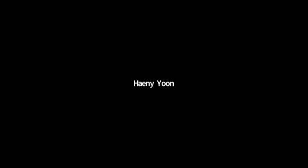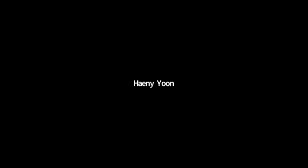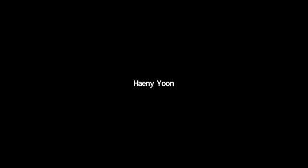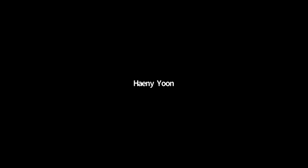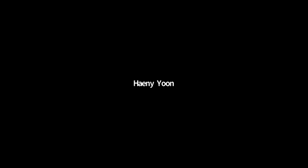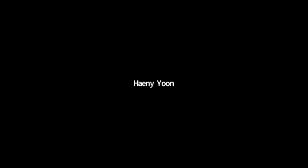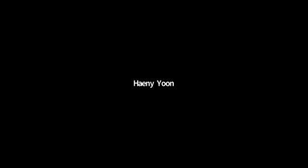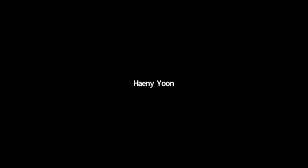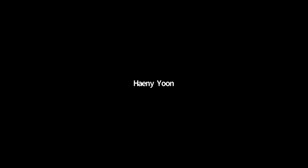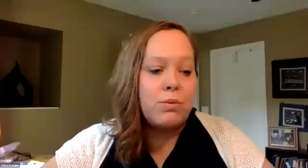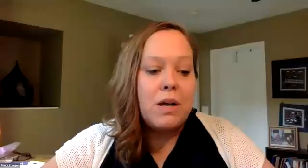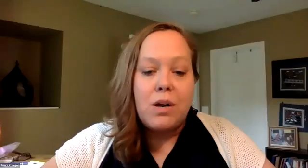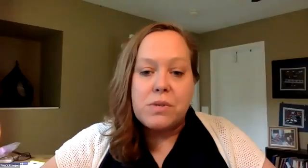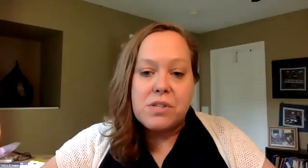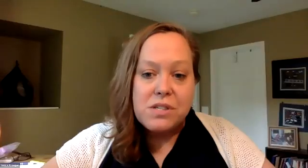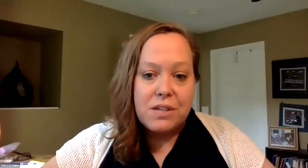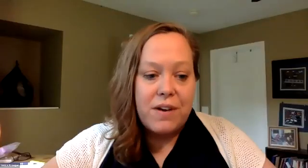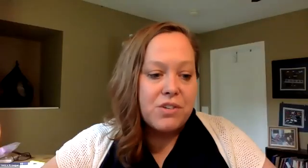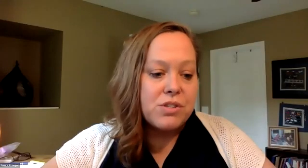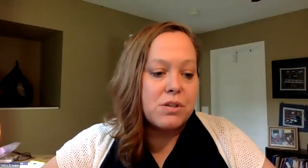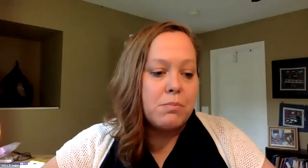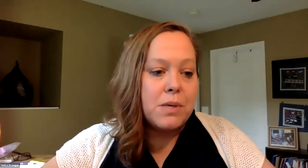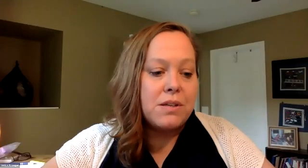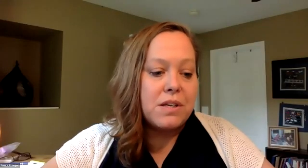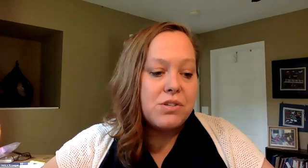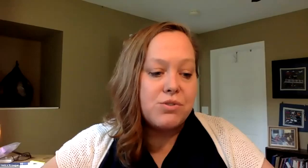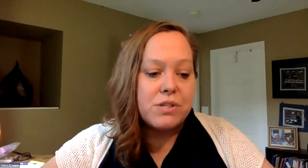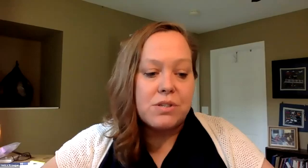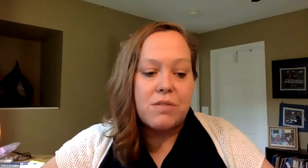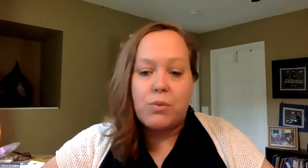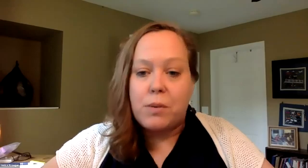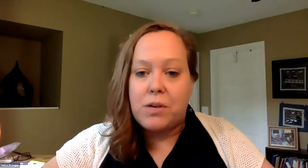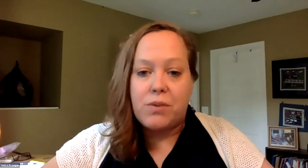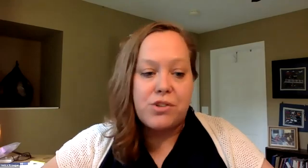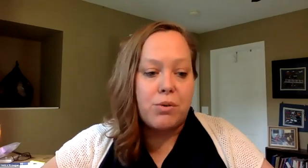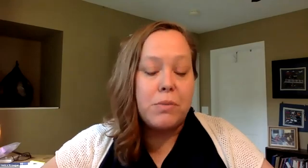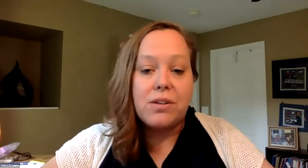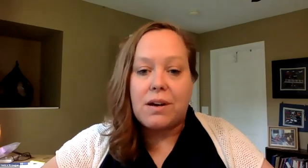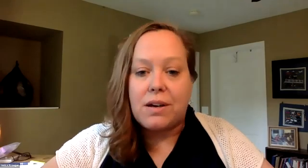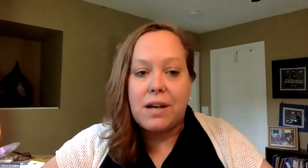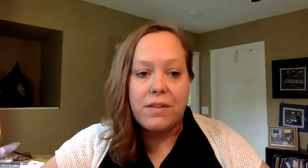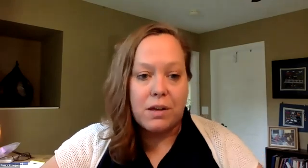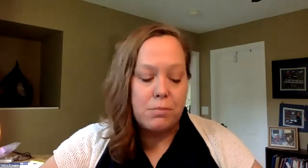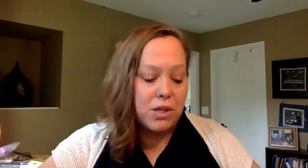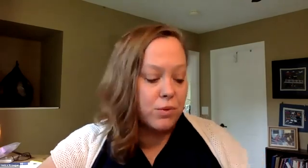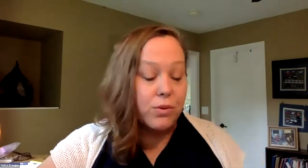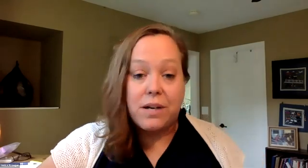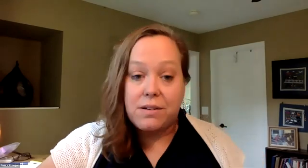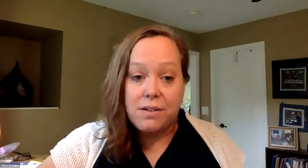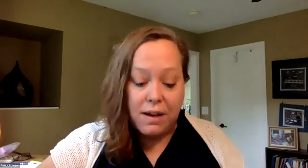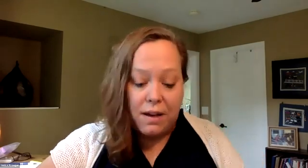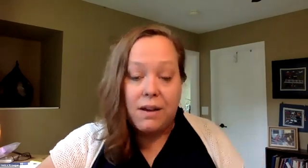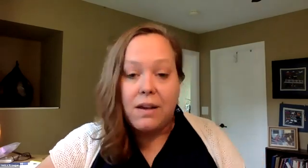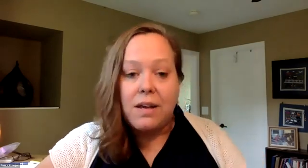Beatrice's work really harkened back to resisting fascism in the histories of the women of Reggio Emilia and how that can be